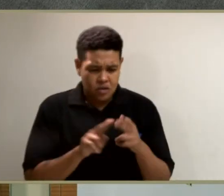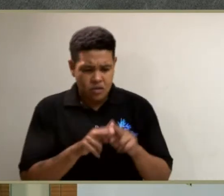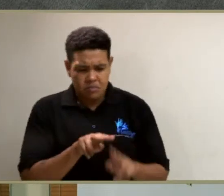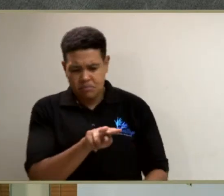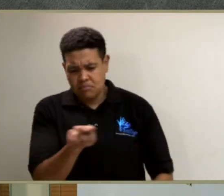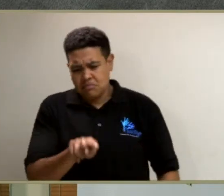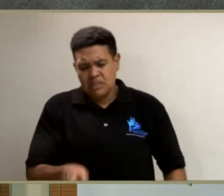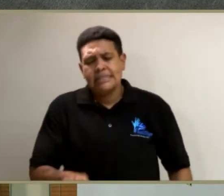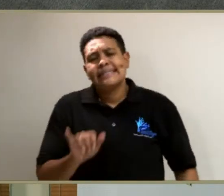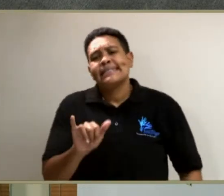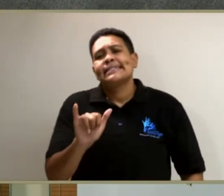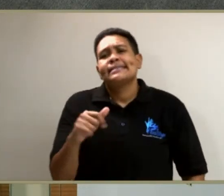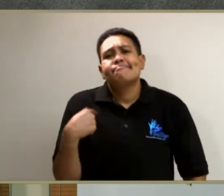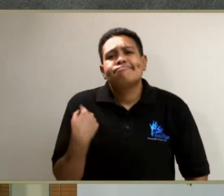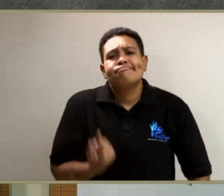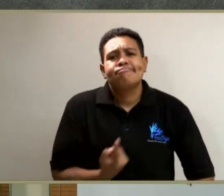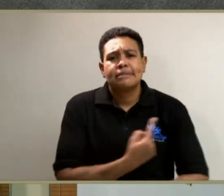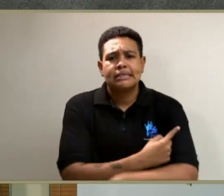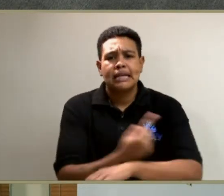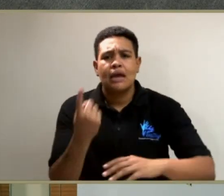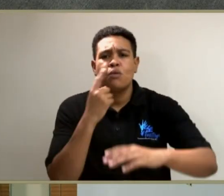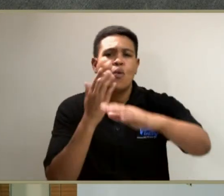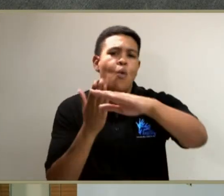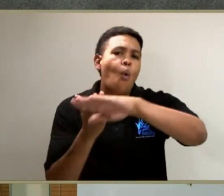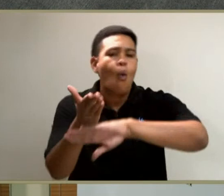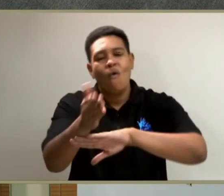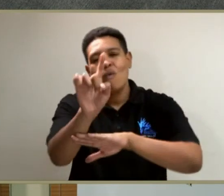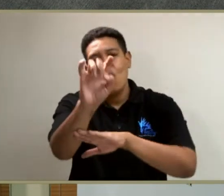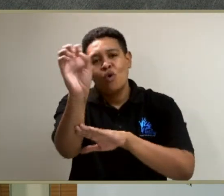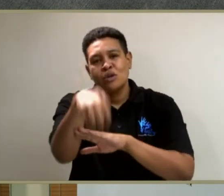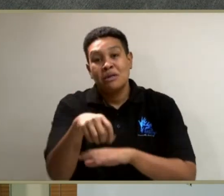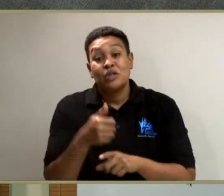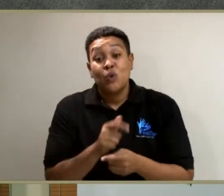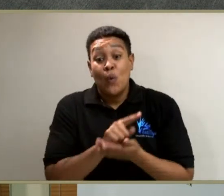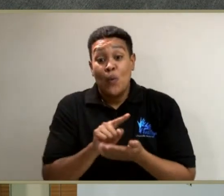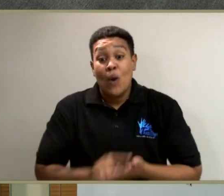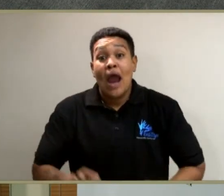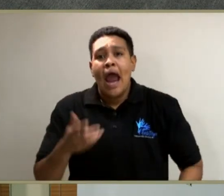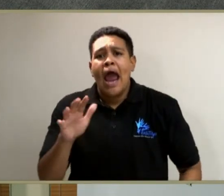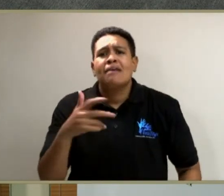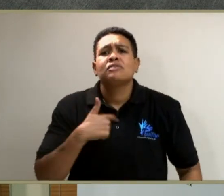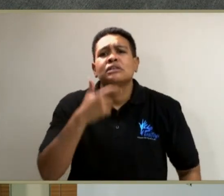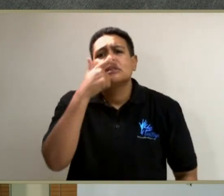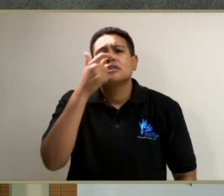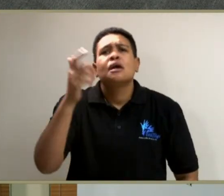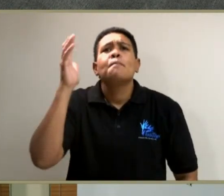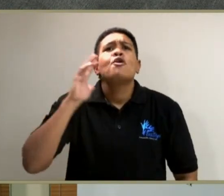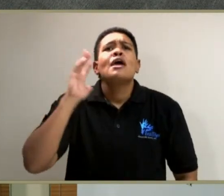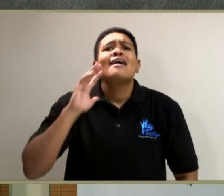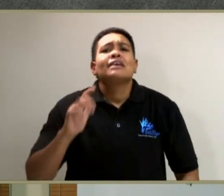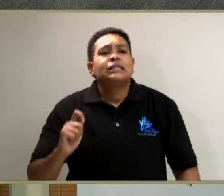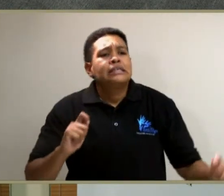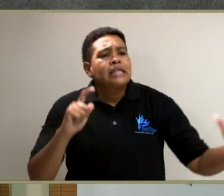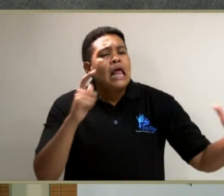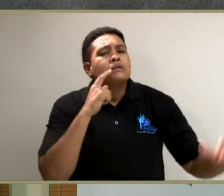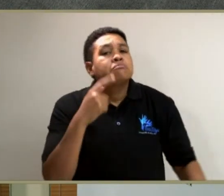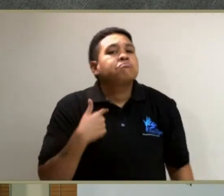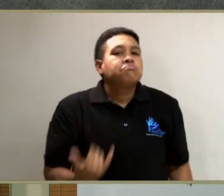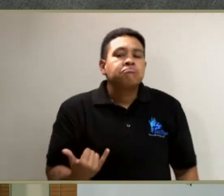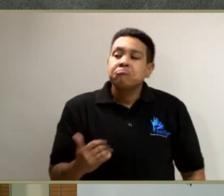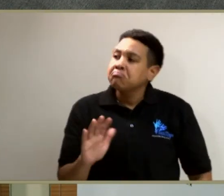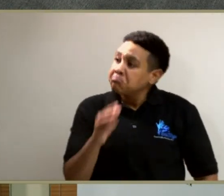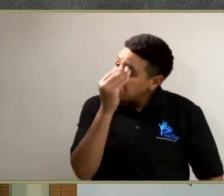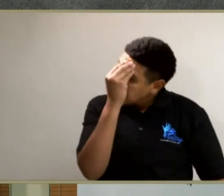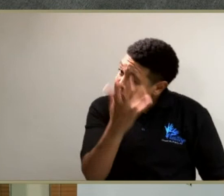gone beyond that 100%. So the weekly average that was seen on the previous slide would say that we're at about